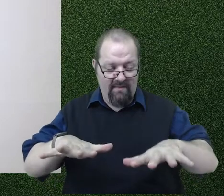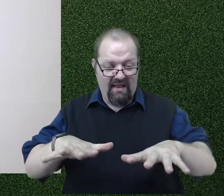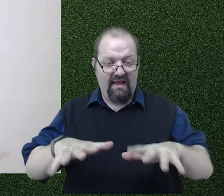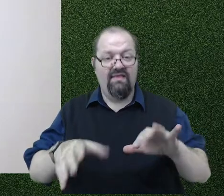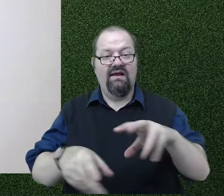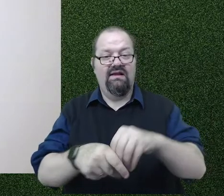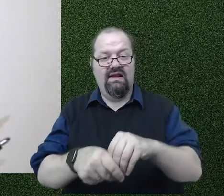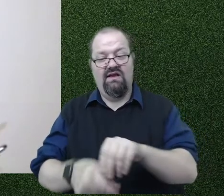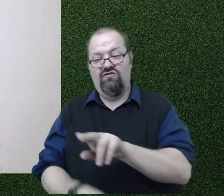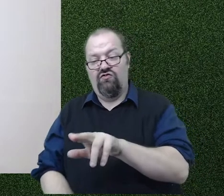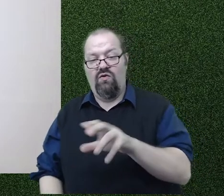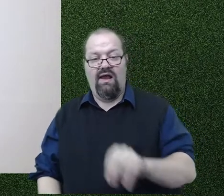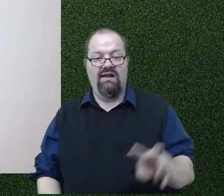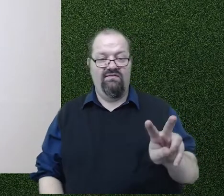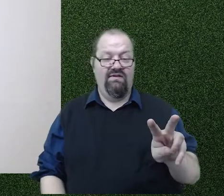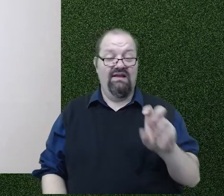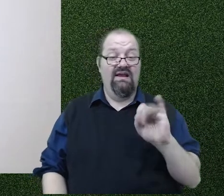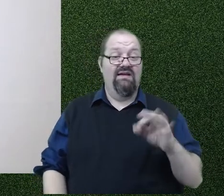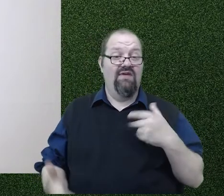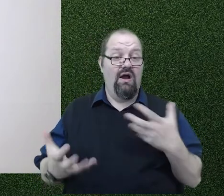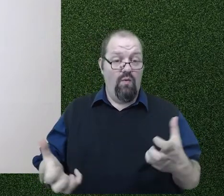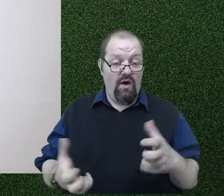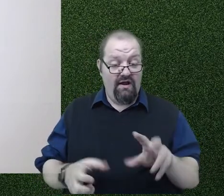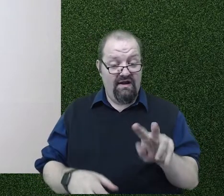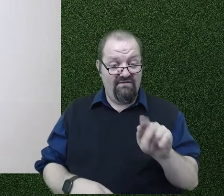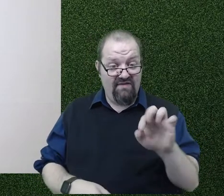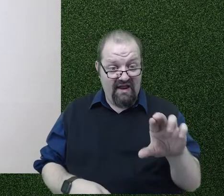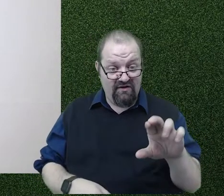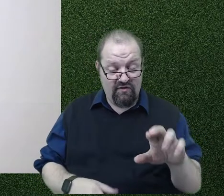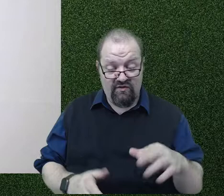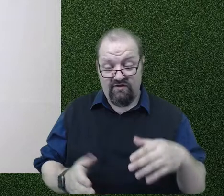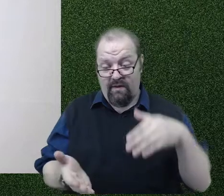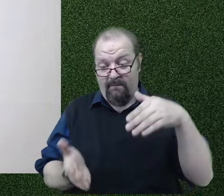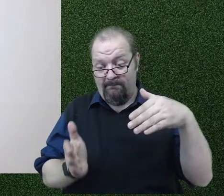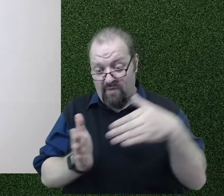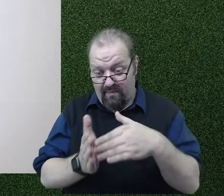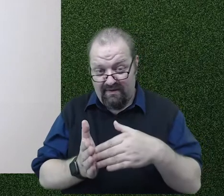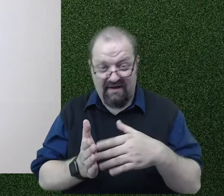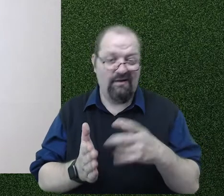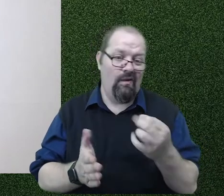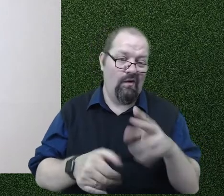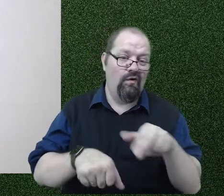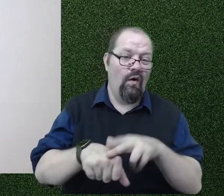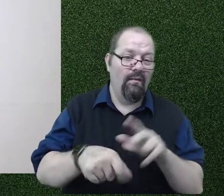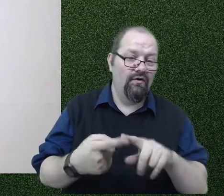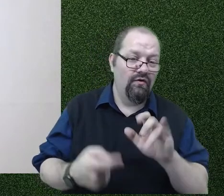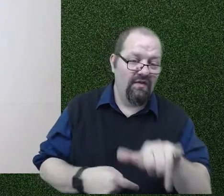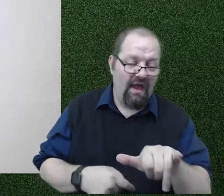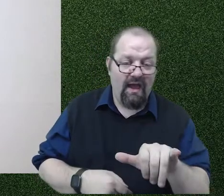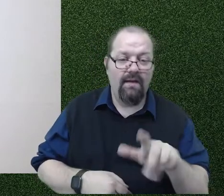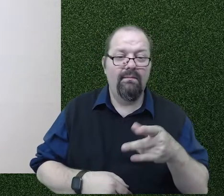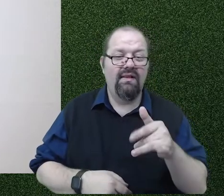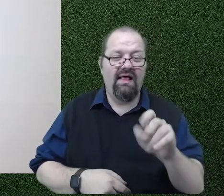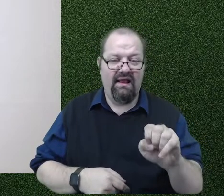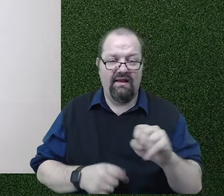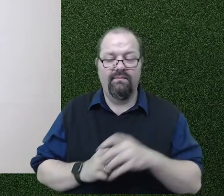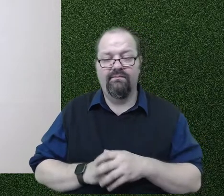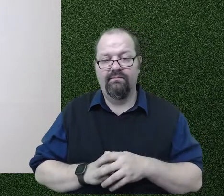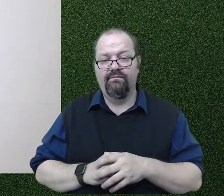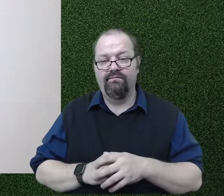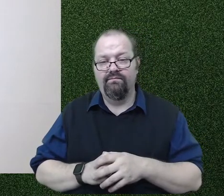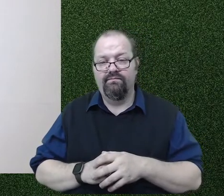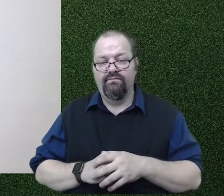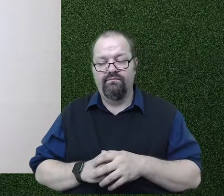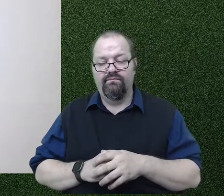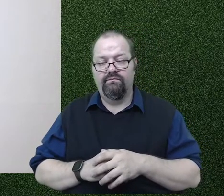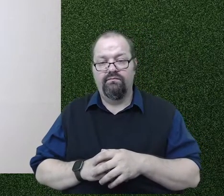a vector that's perpendicular to that plane or normal to that plane, we say that vectors are normal to surfaces like planes,